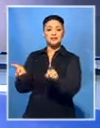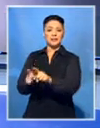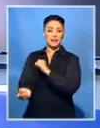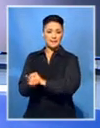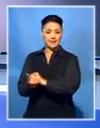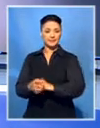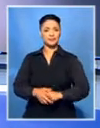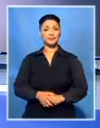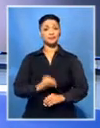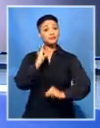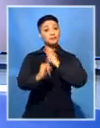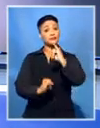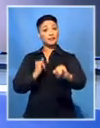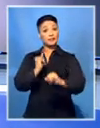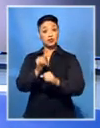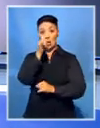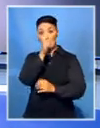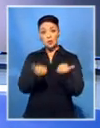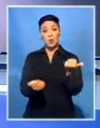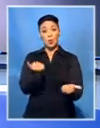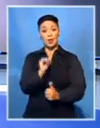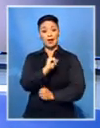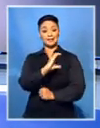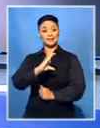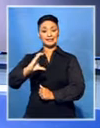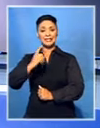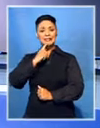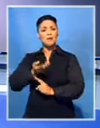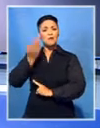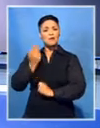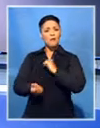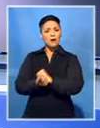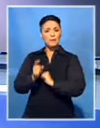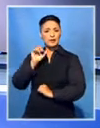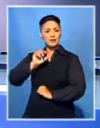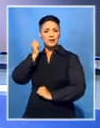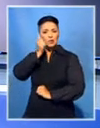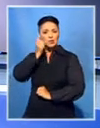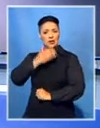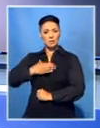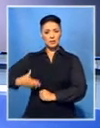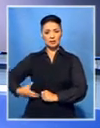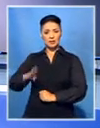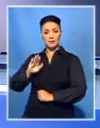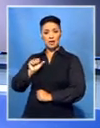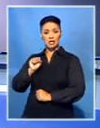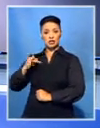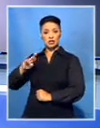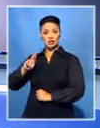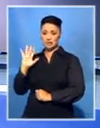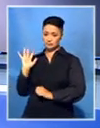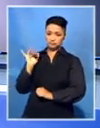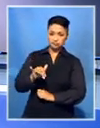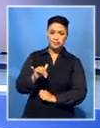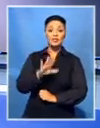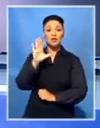The International Criminal Court says that there is no provision for diplomatic immunity when a head of state attends an African Union summit.